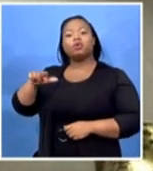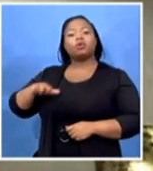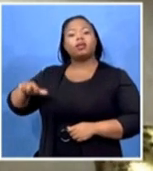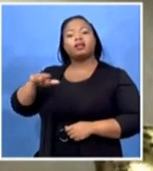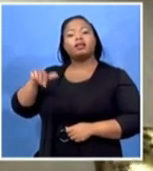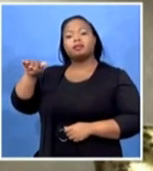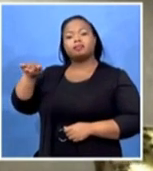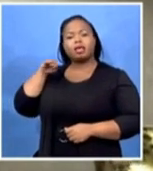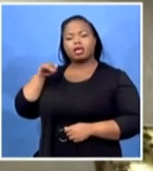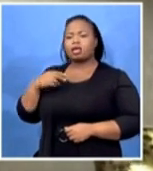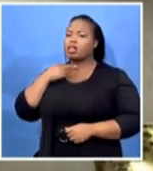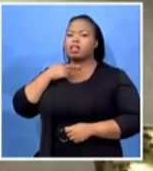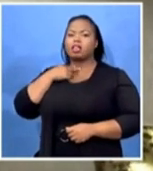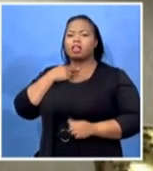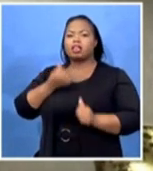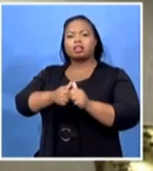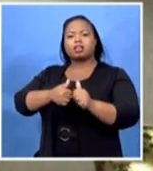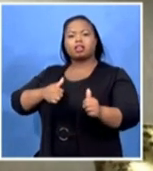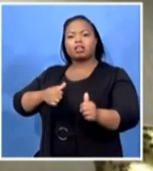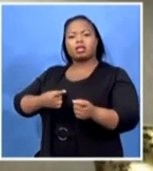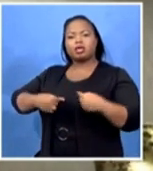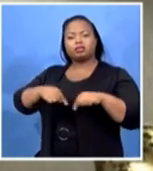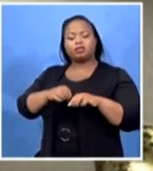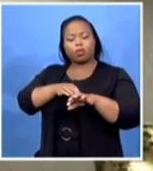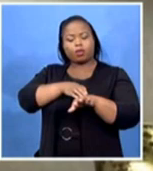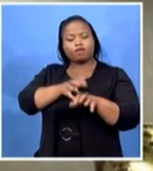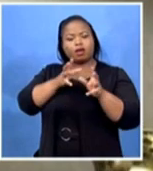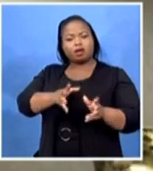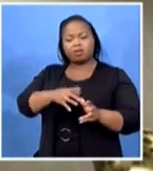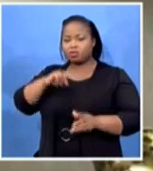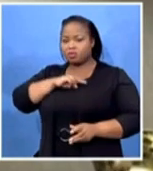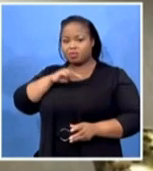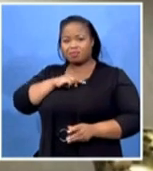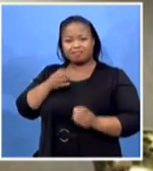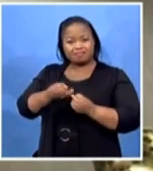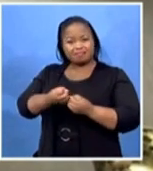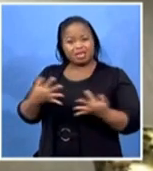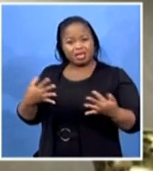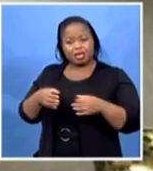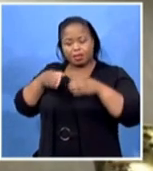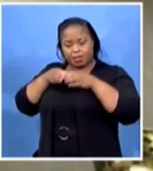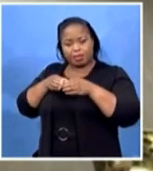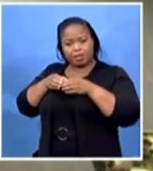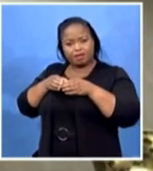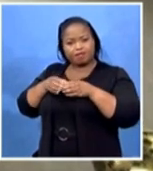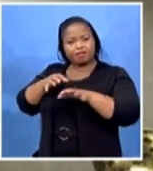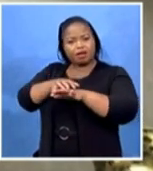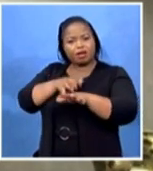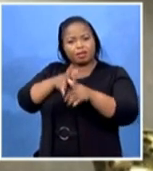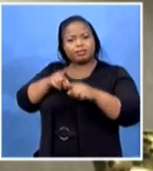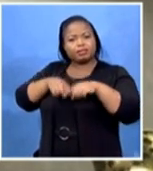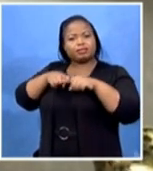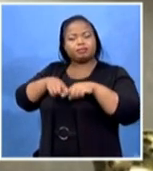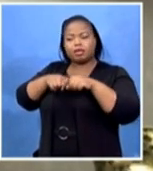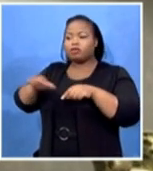farmer. You must understand that the majority of small-scale farmers rely on the Land Bank. The